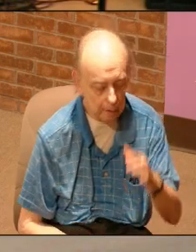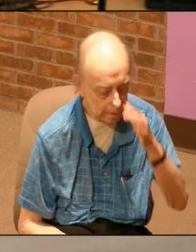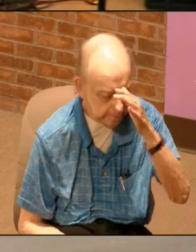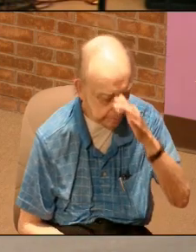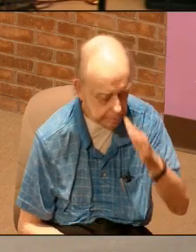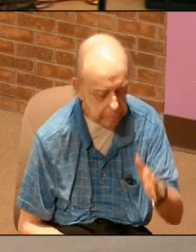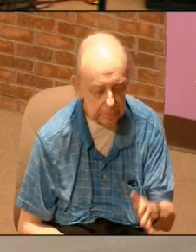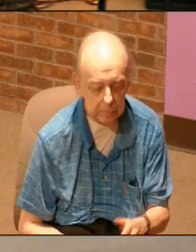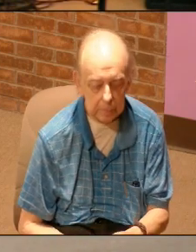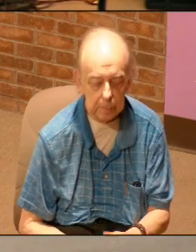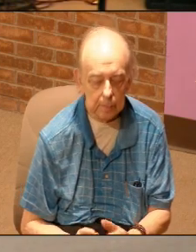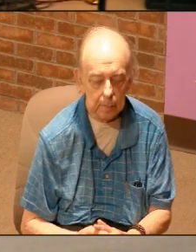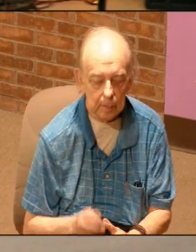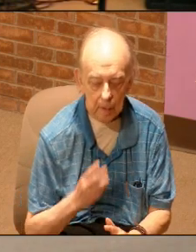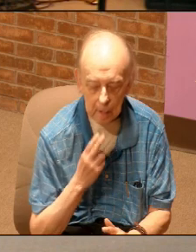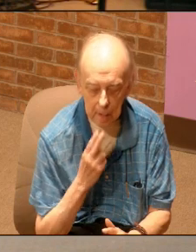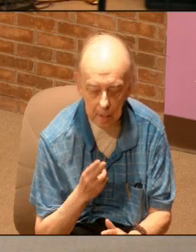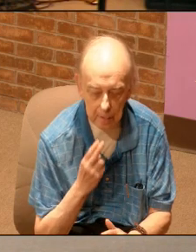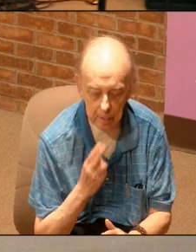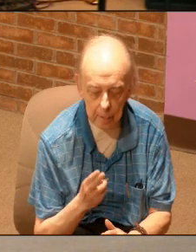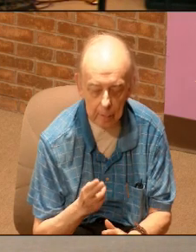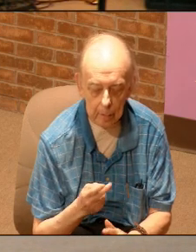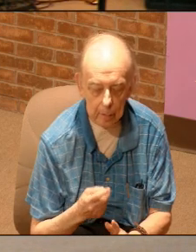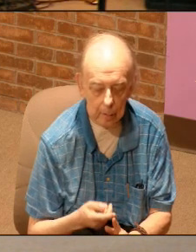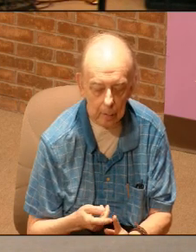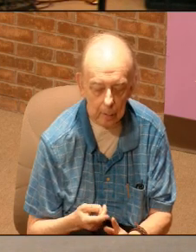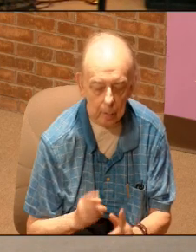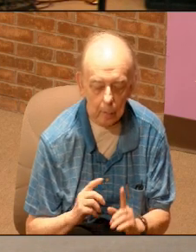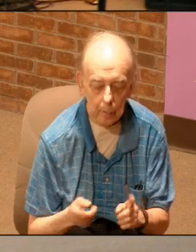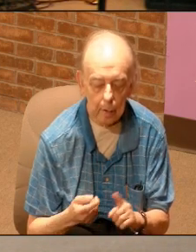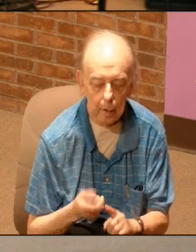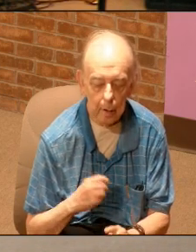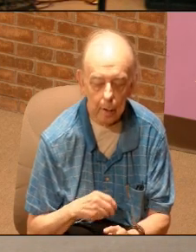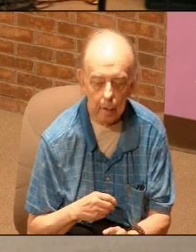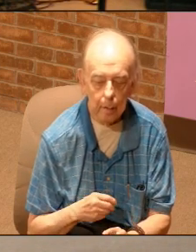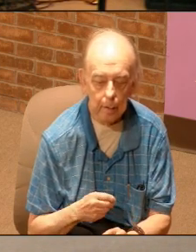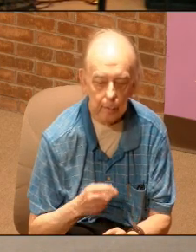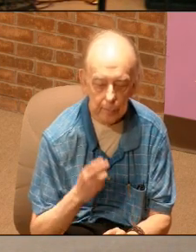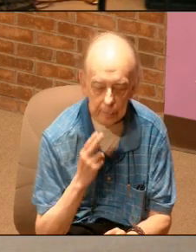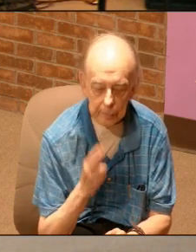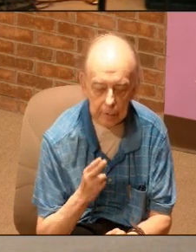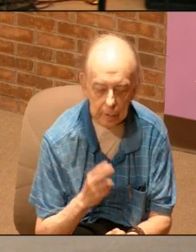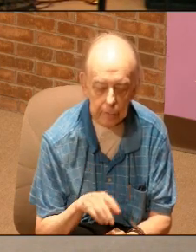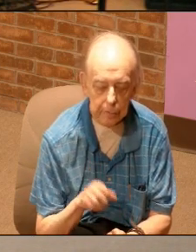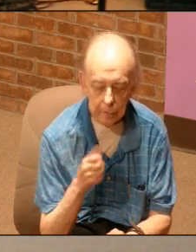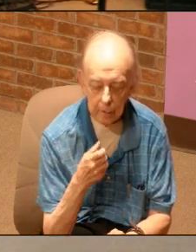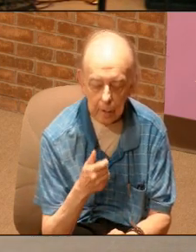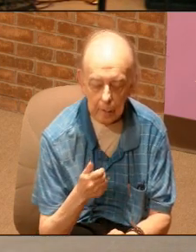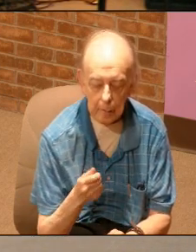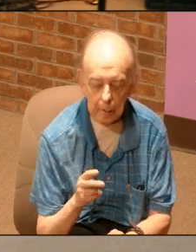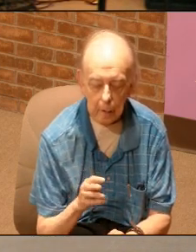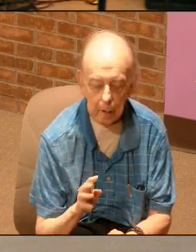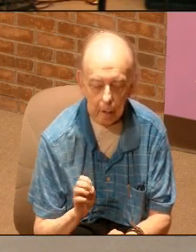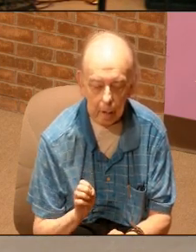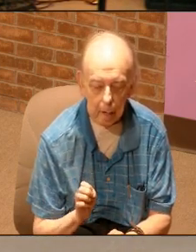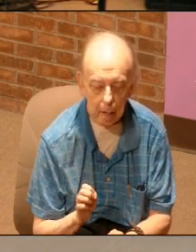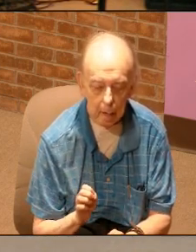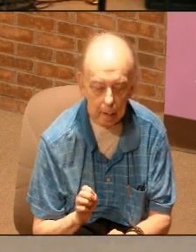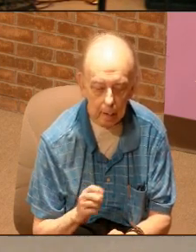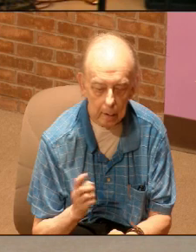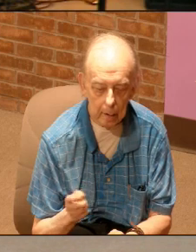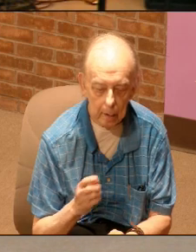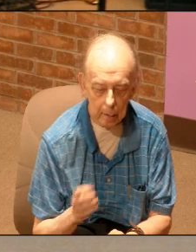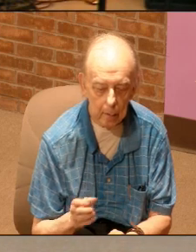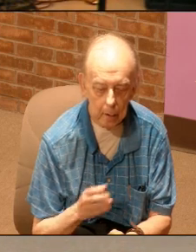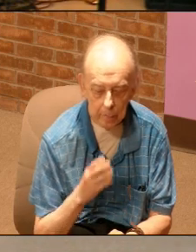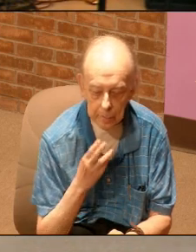he started smoking cigarettes and went from cigarettes to pipe. And he would always